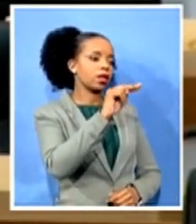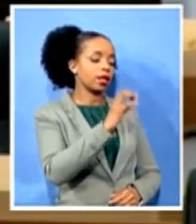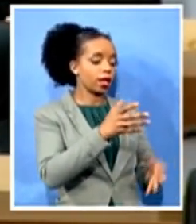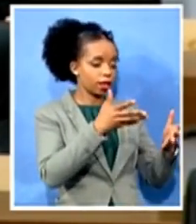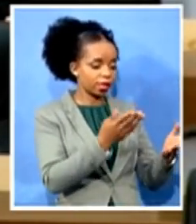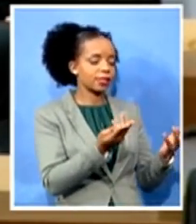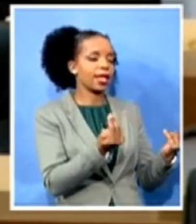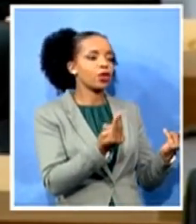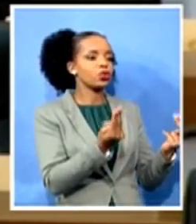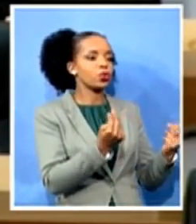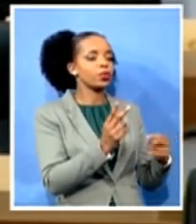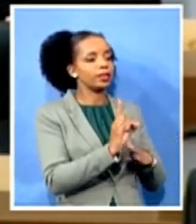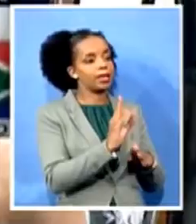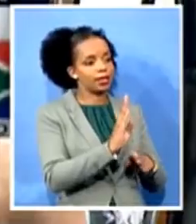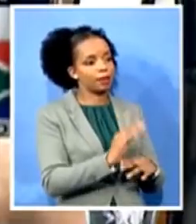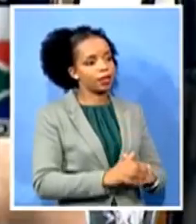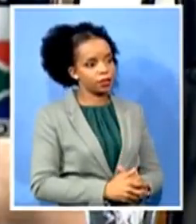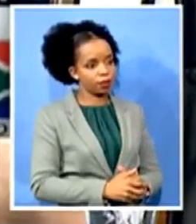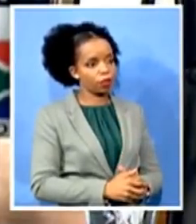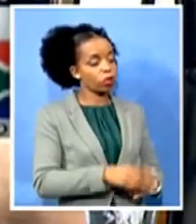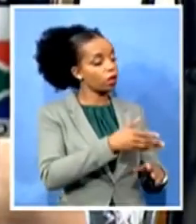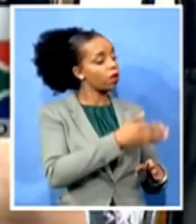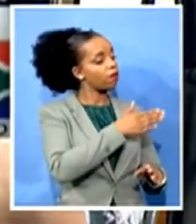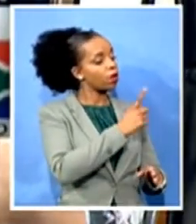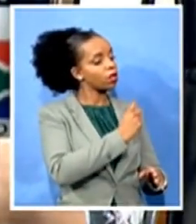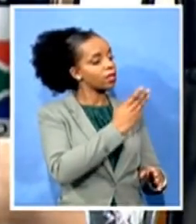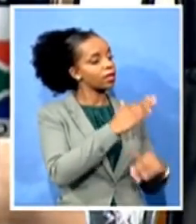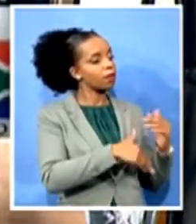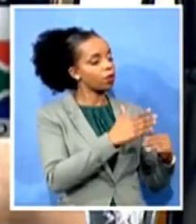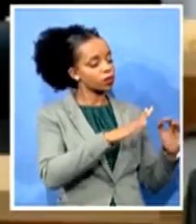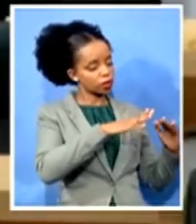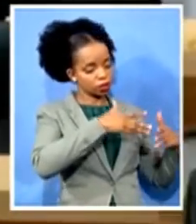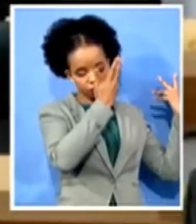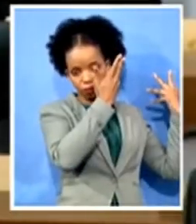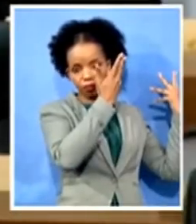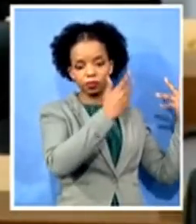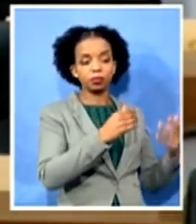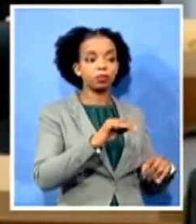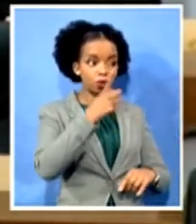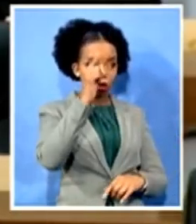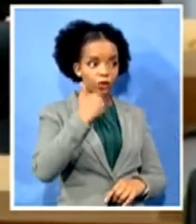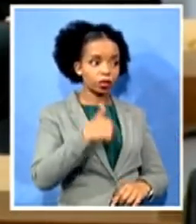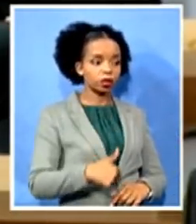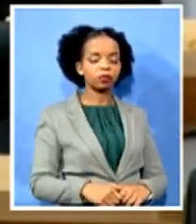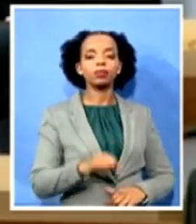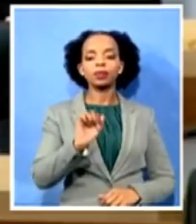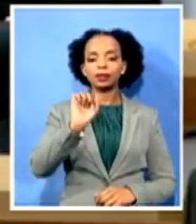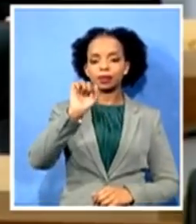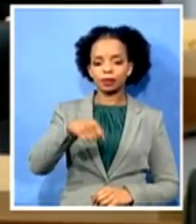abandoned. Correct? Yes, Chair. It's being populated at the discretion of